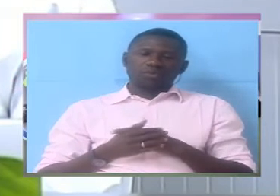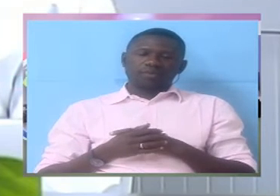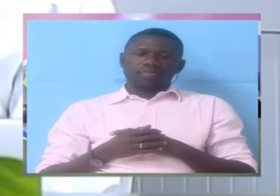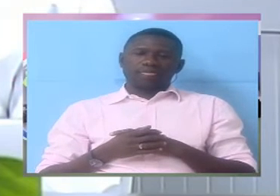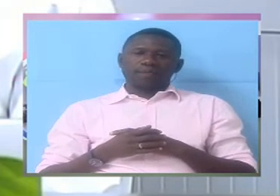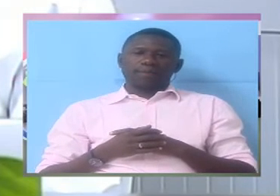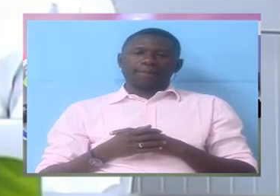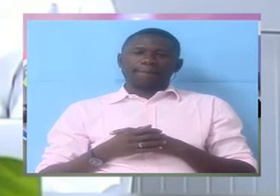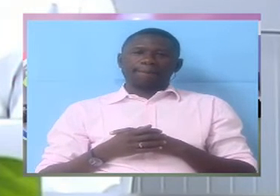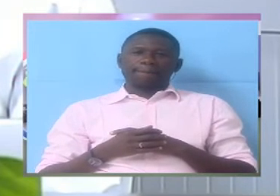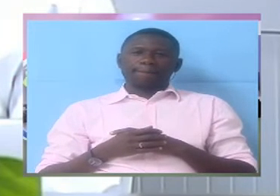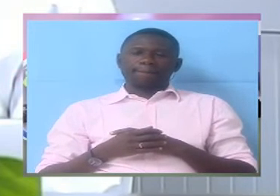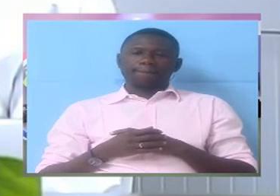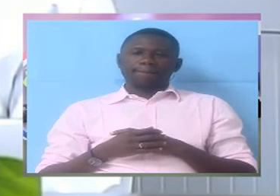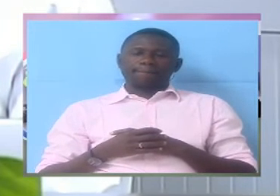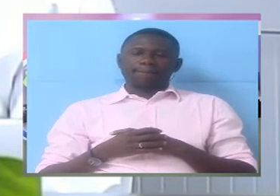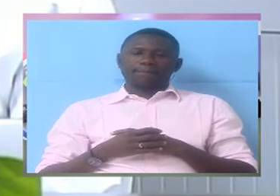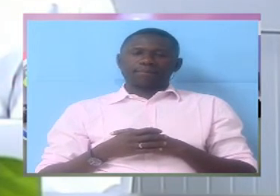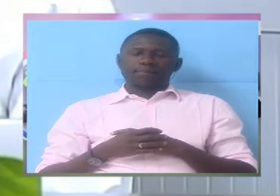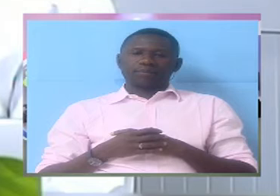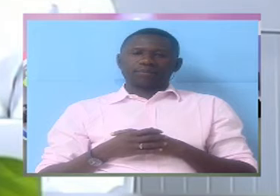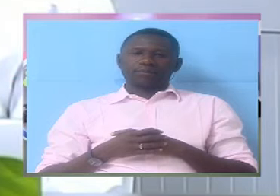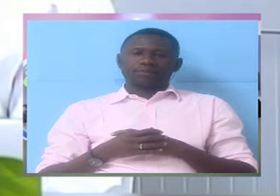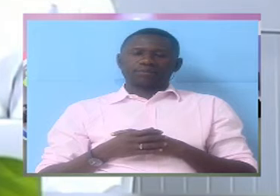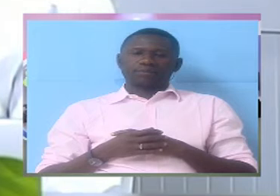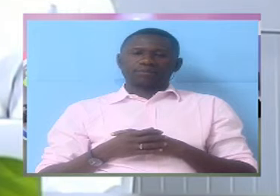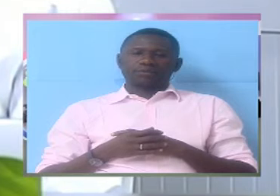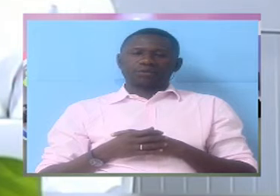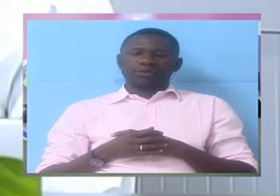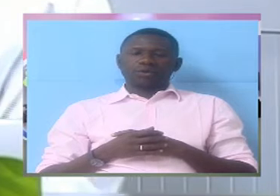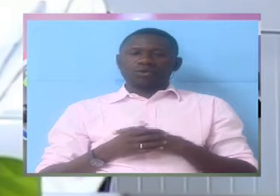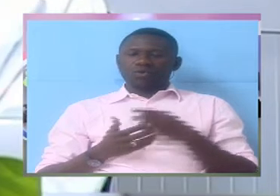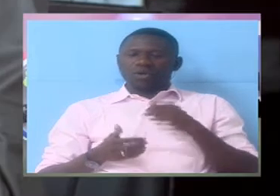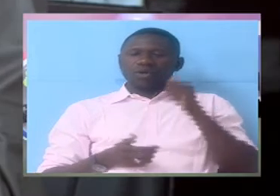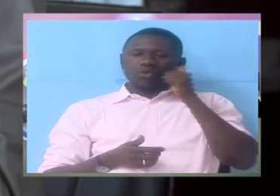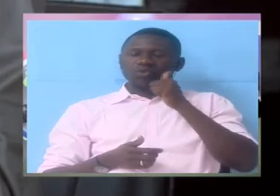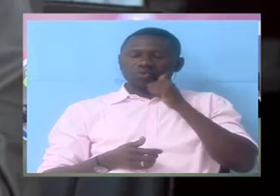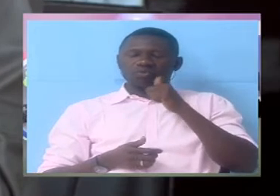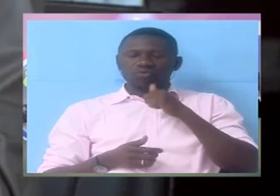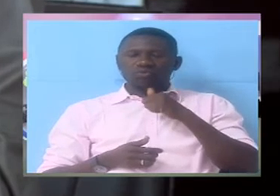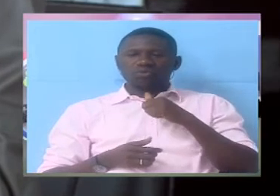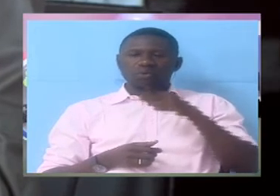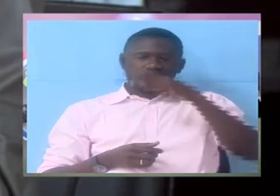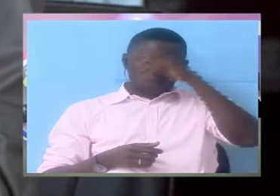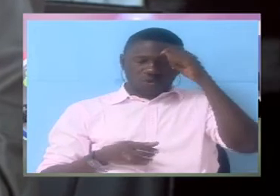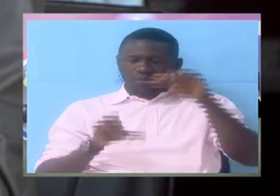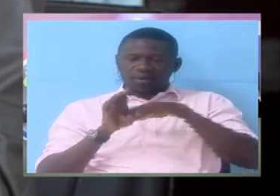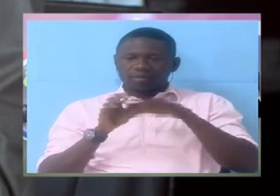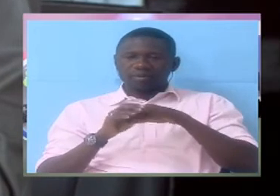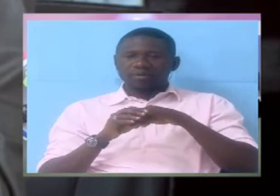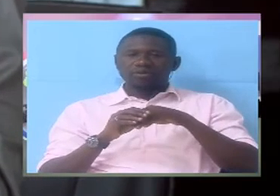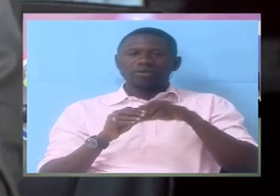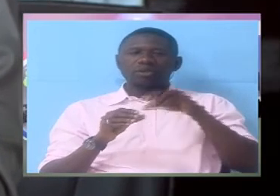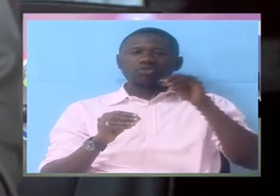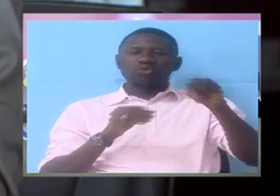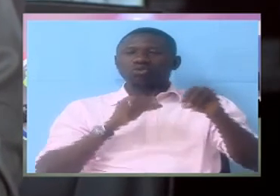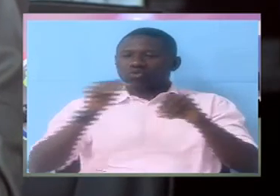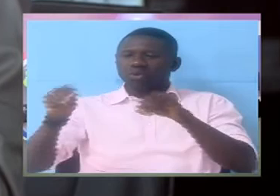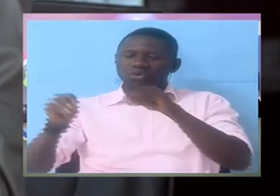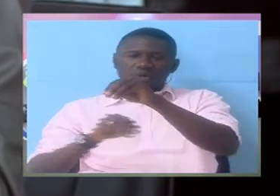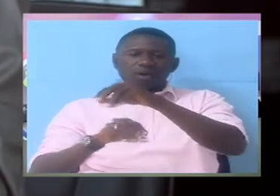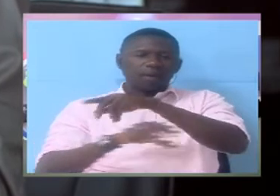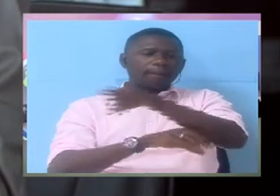sankolu ñining menu fanal be tar la liyeji al shimolu strategize locate strategically fo al ya